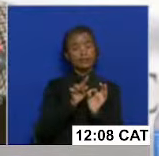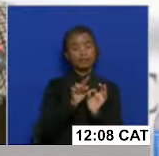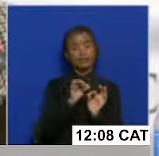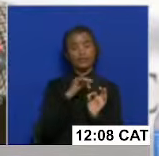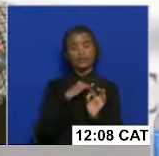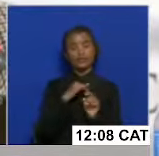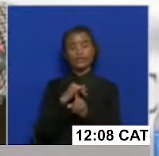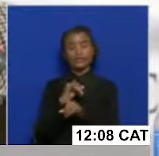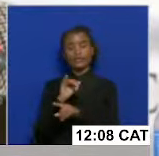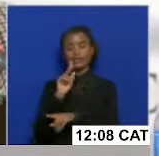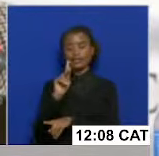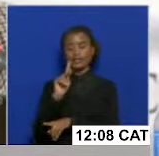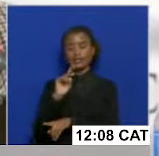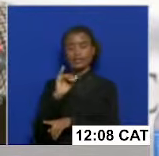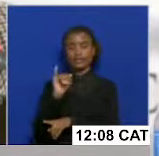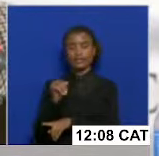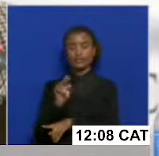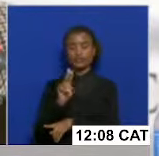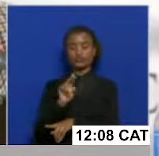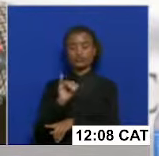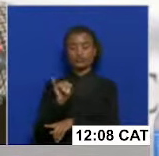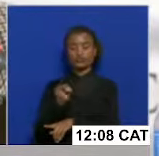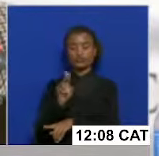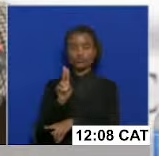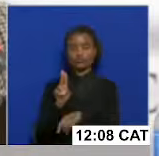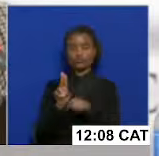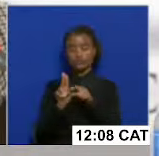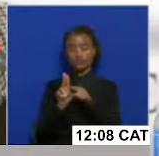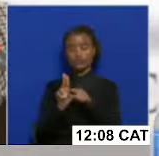the redacted version of the text be flighted.